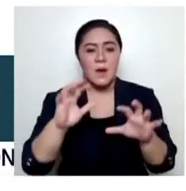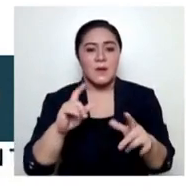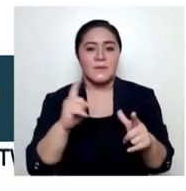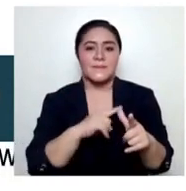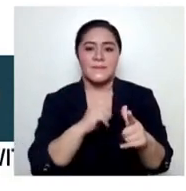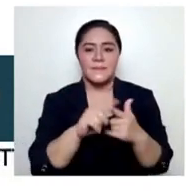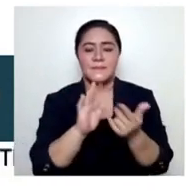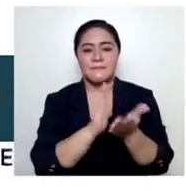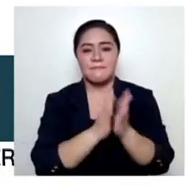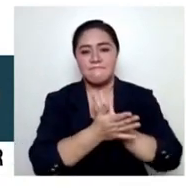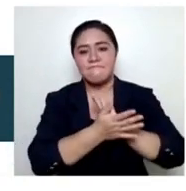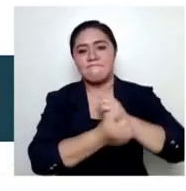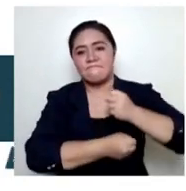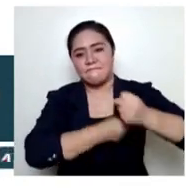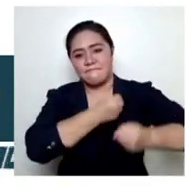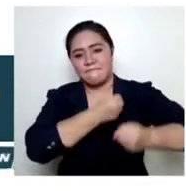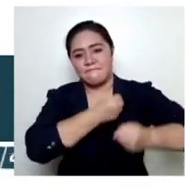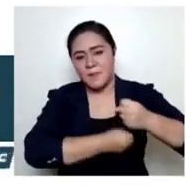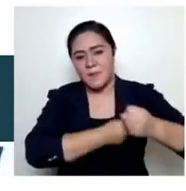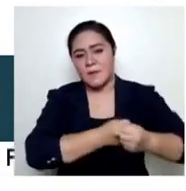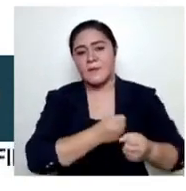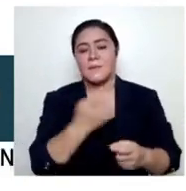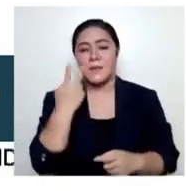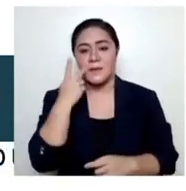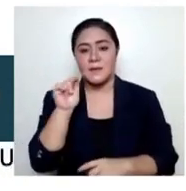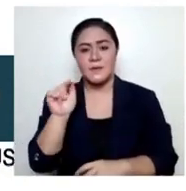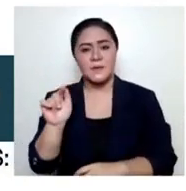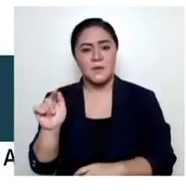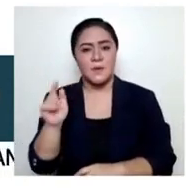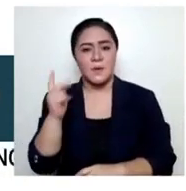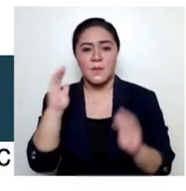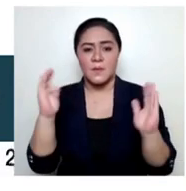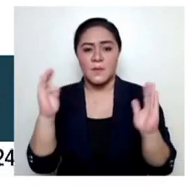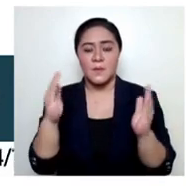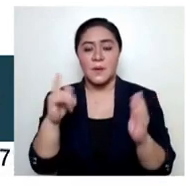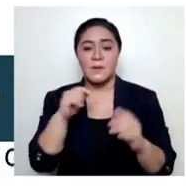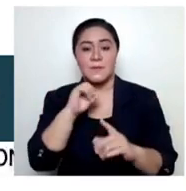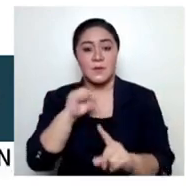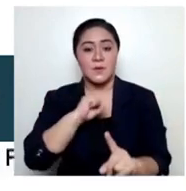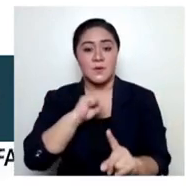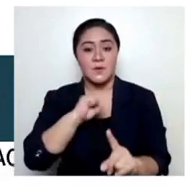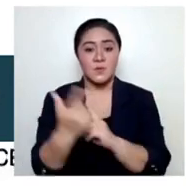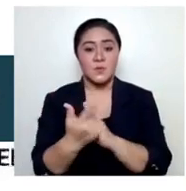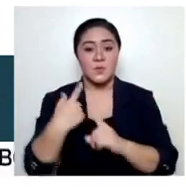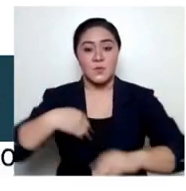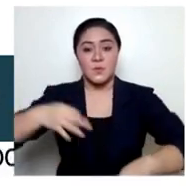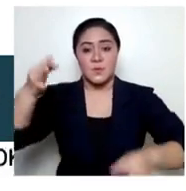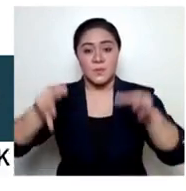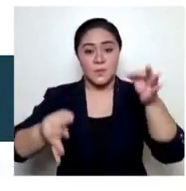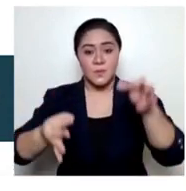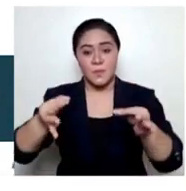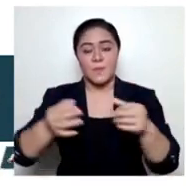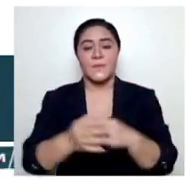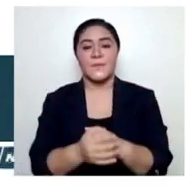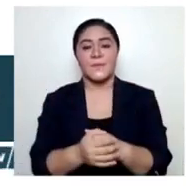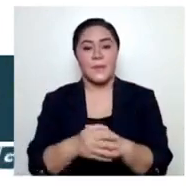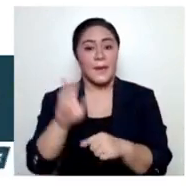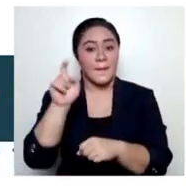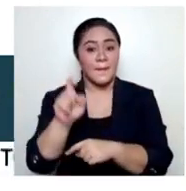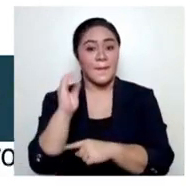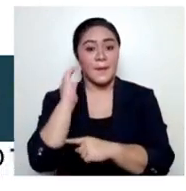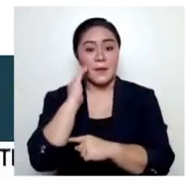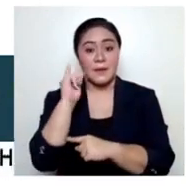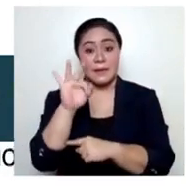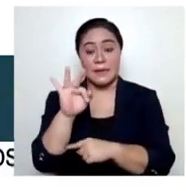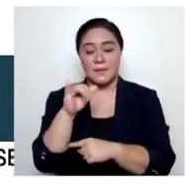support measures for the working class kasi hindi lang social justice yan. Yeah. Kasi if you don't give